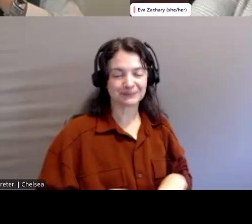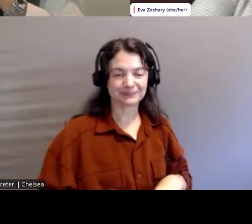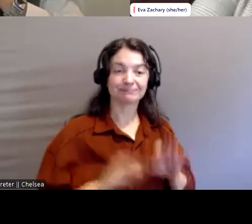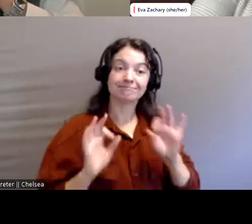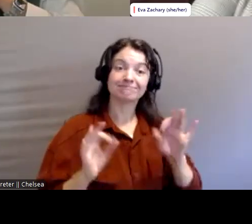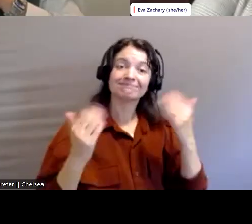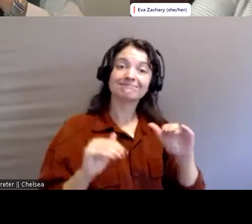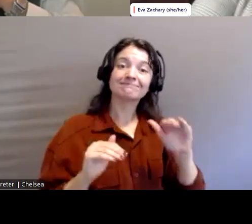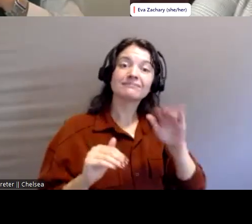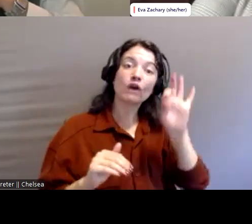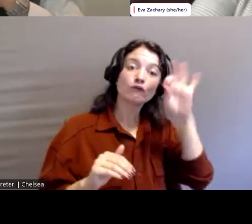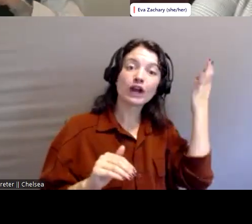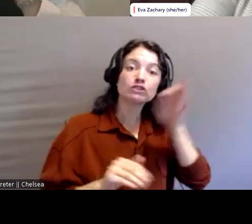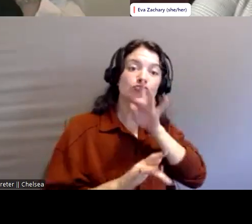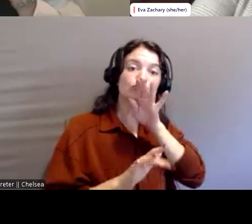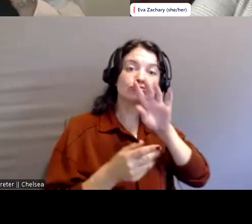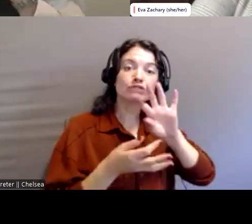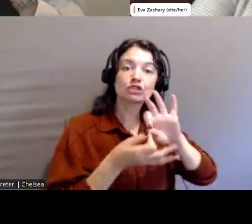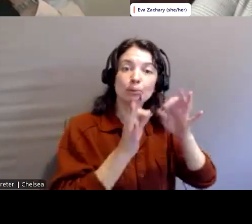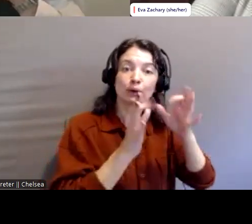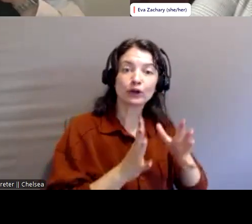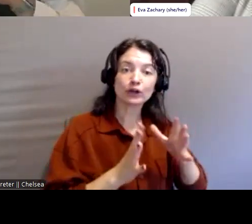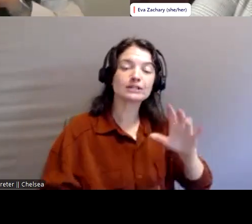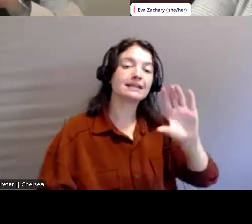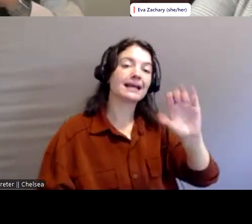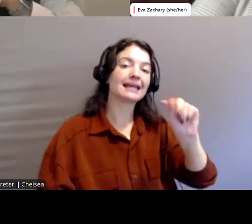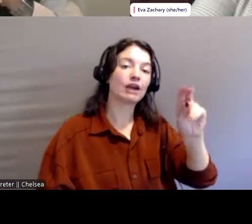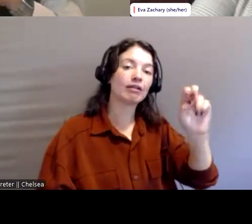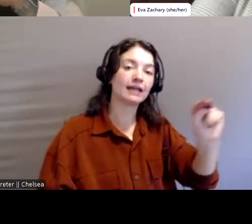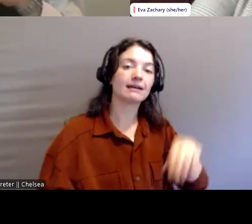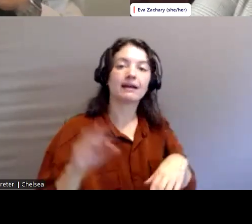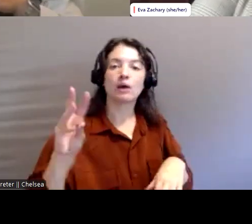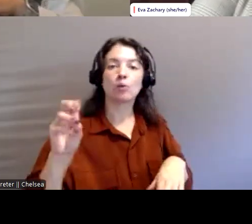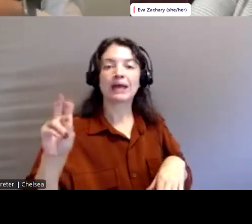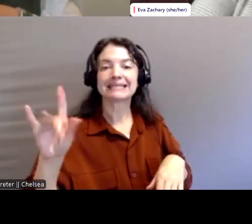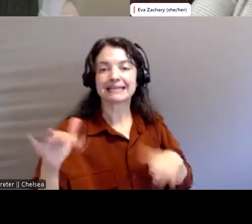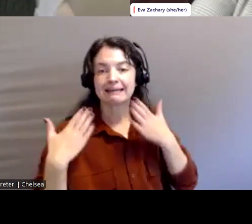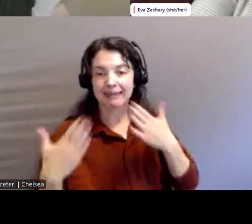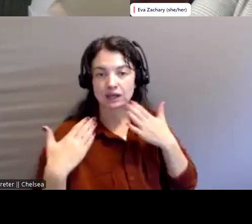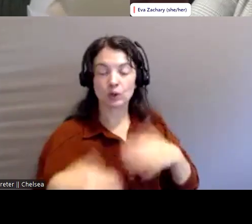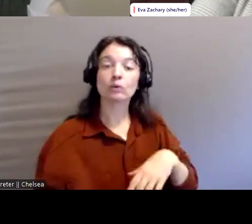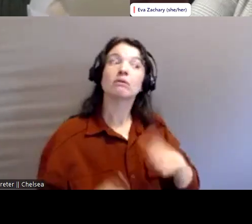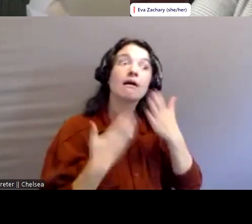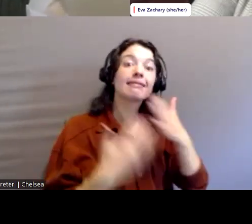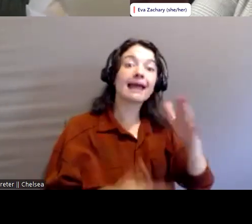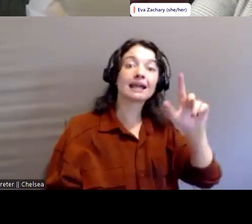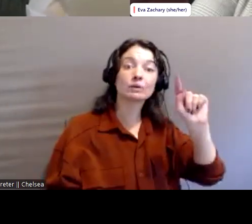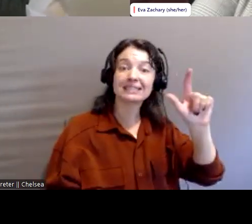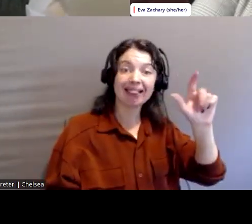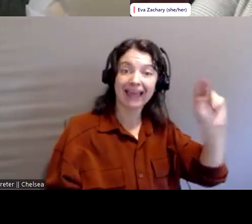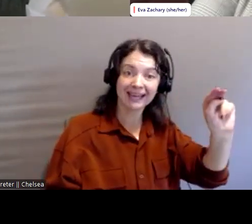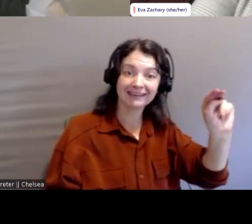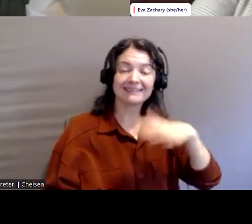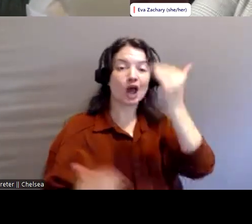French language interpreters, Carolyn Napier and Wendy Green. A special thank you to the Learning Network, the Knowledge Hub,